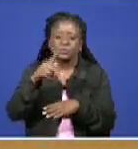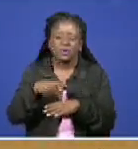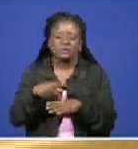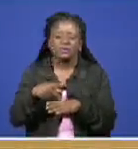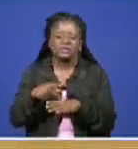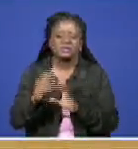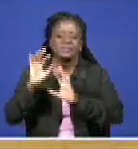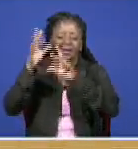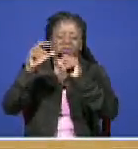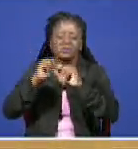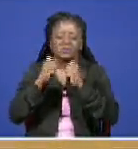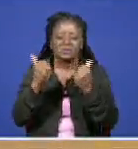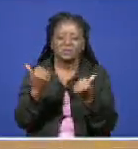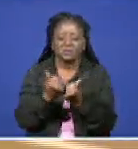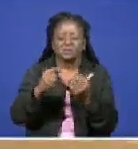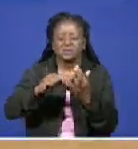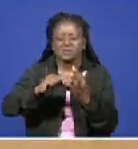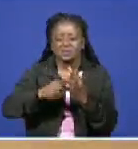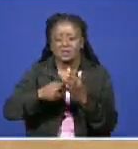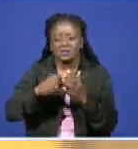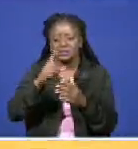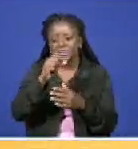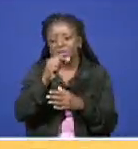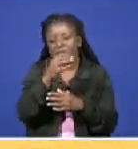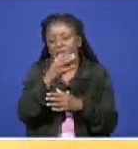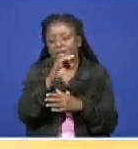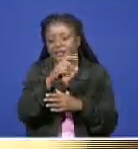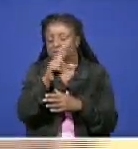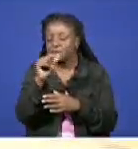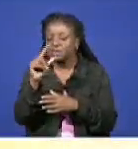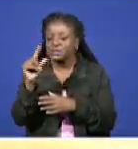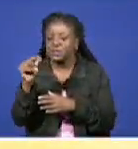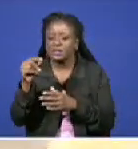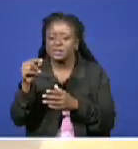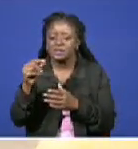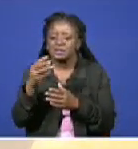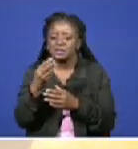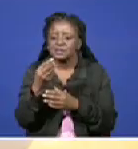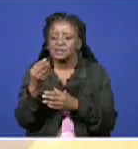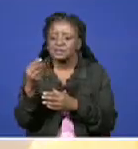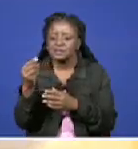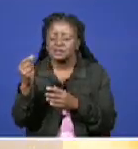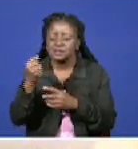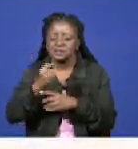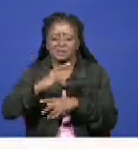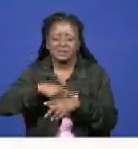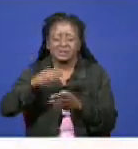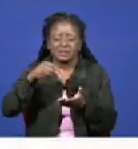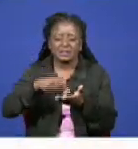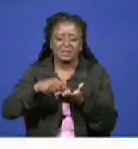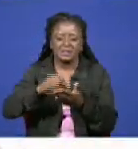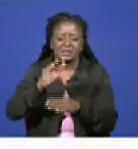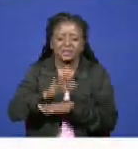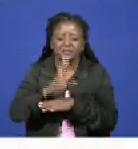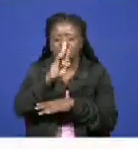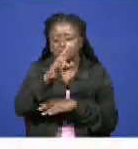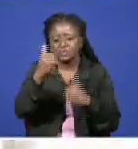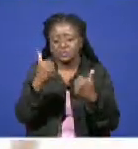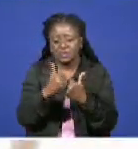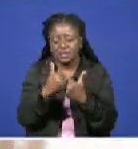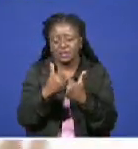Association will tip off their 2019-2020 season this evening. And that's going to happen over at the AF Alley Gym. Two games on the